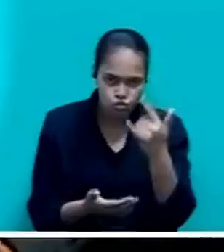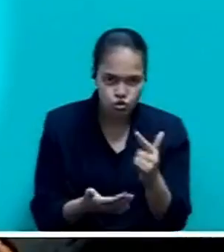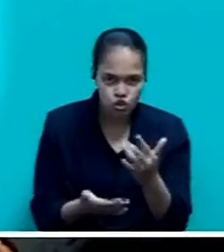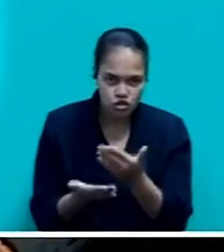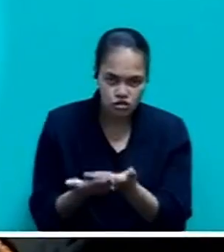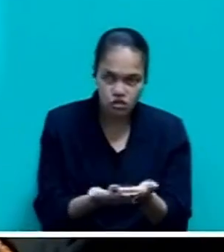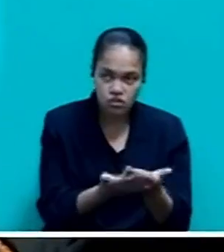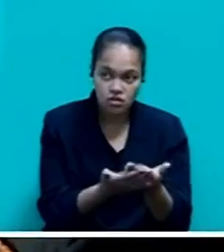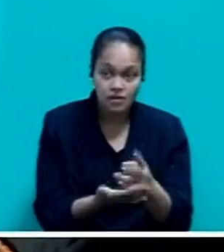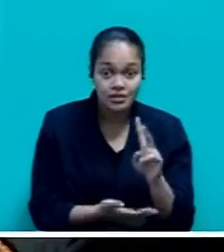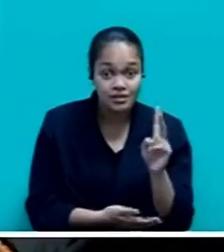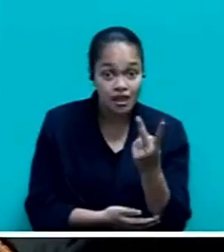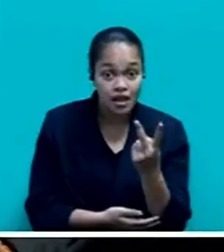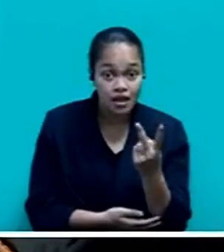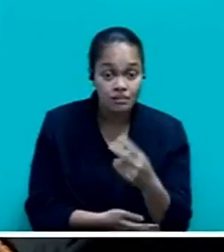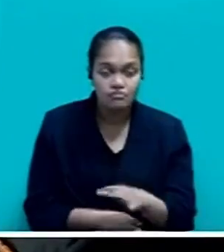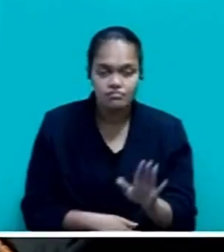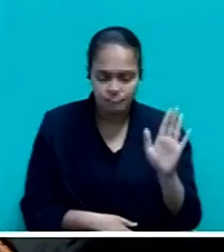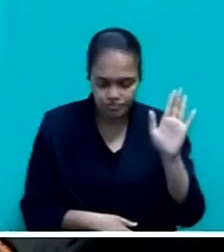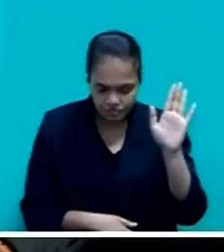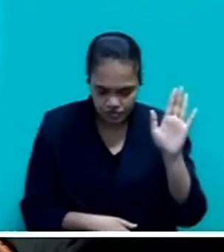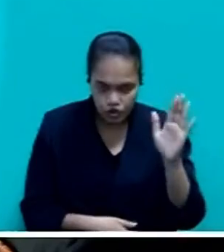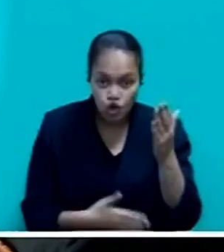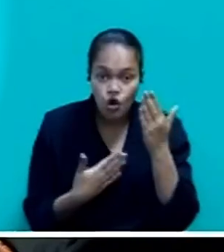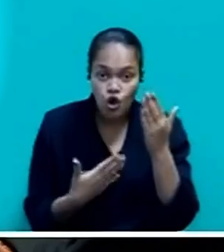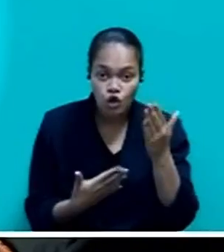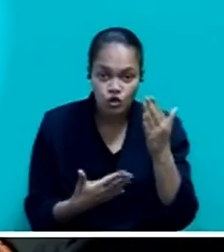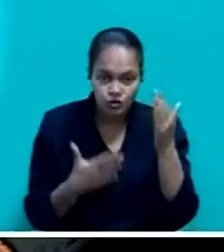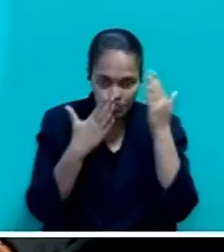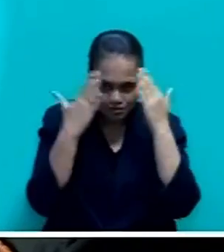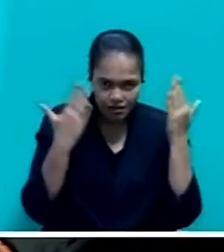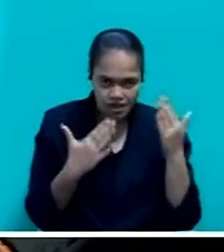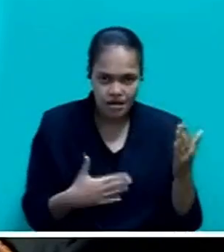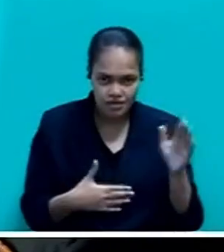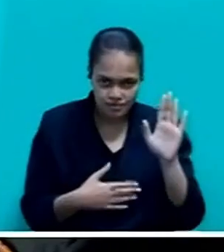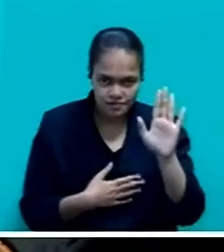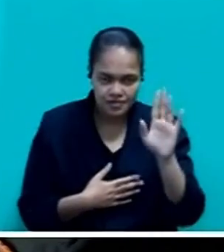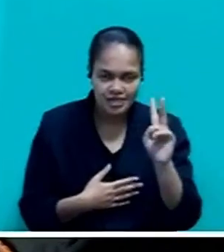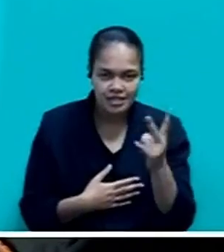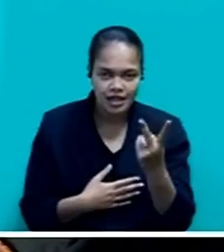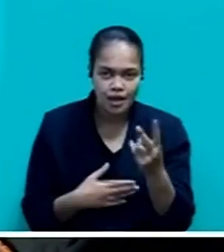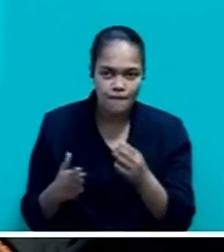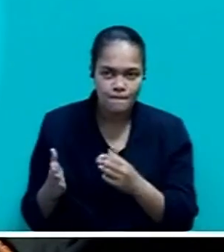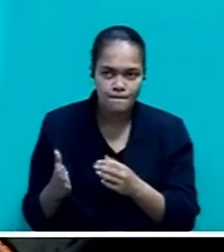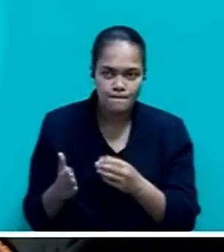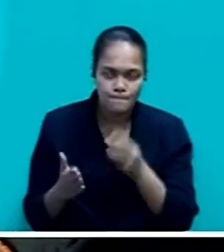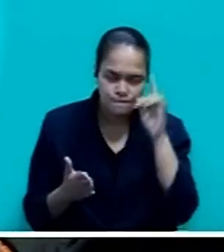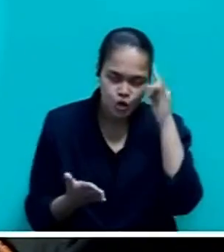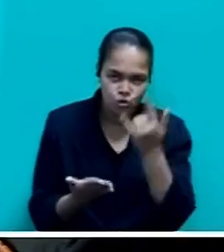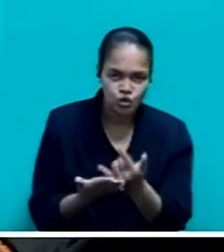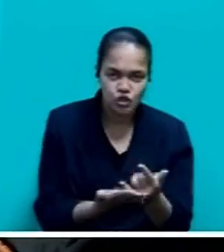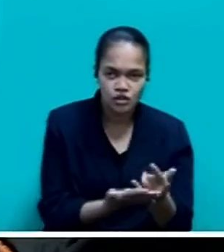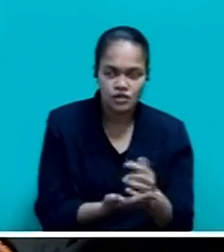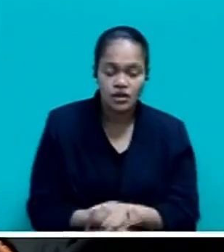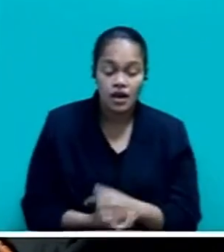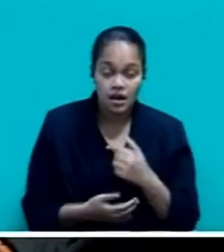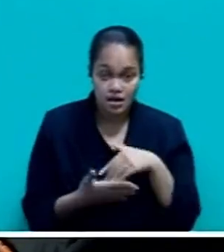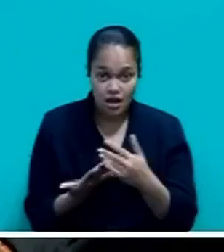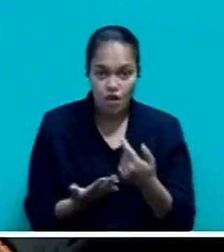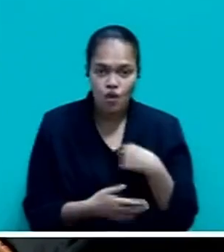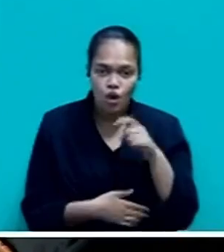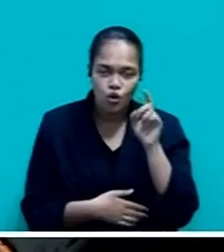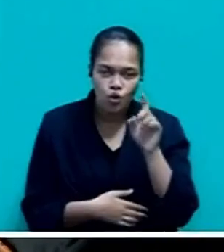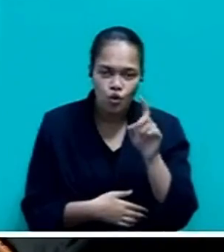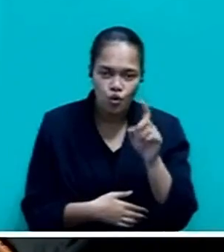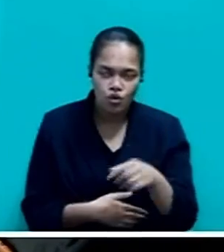seconder? Honourable Speaker, I second the motion. Thank you. And I now call on the Attorney General, Honourable Attorney